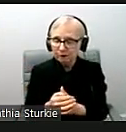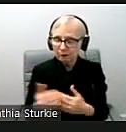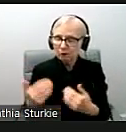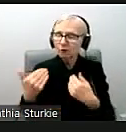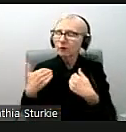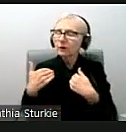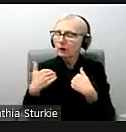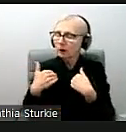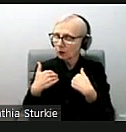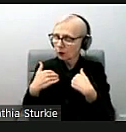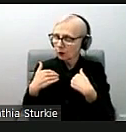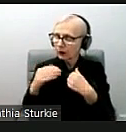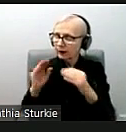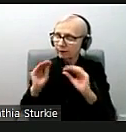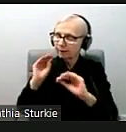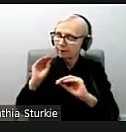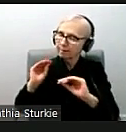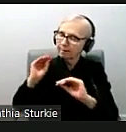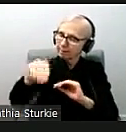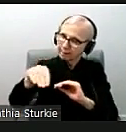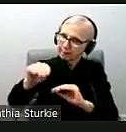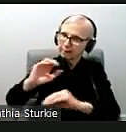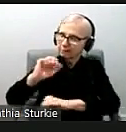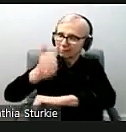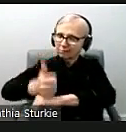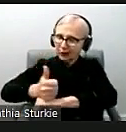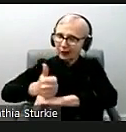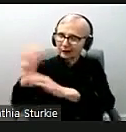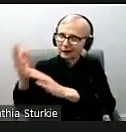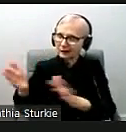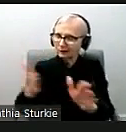We put a lot of these plans into place last year,